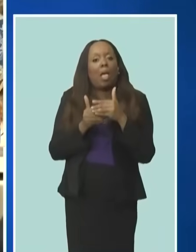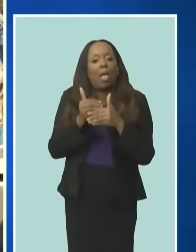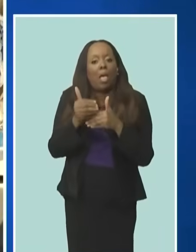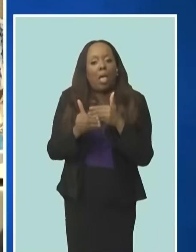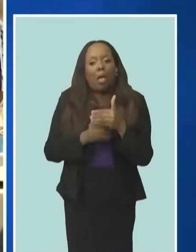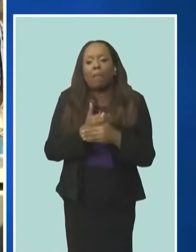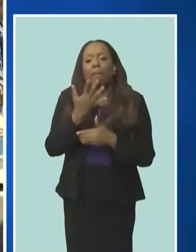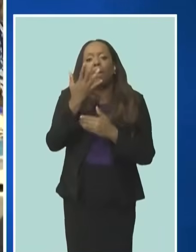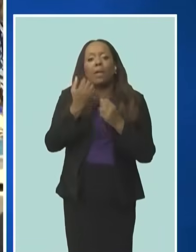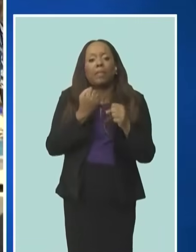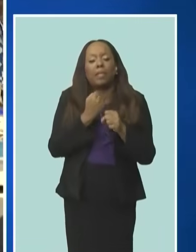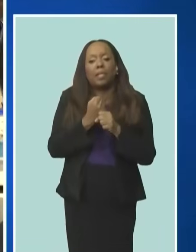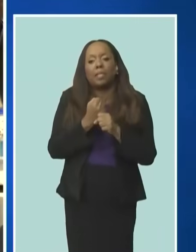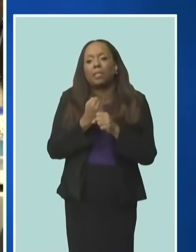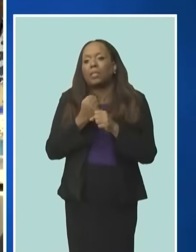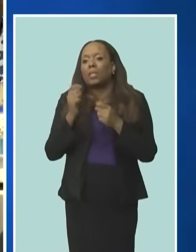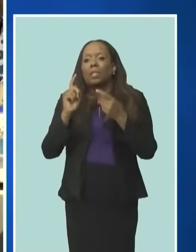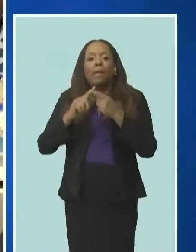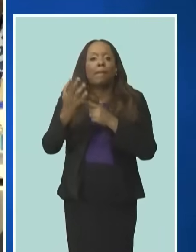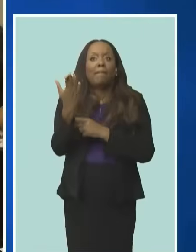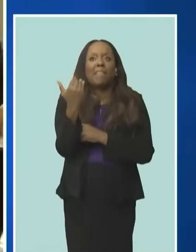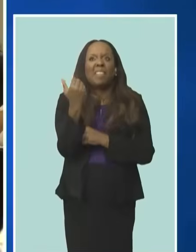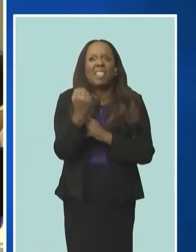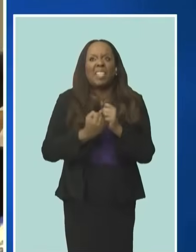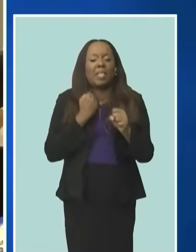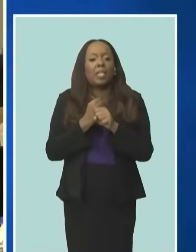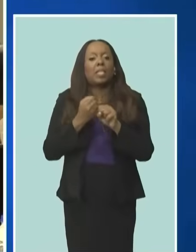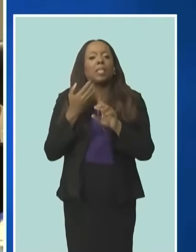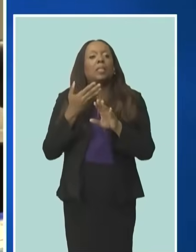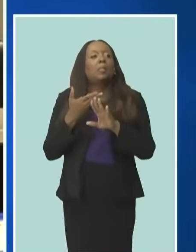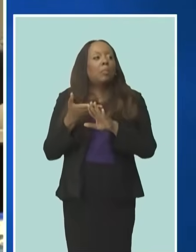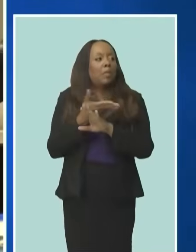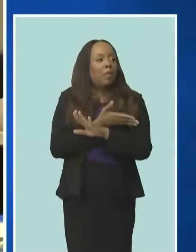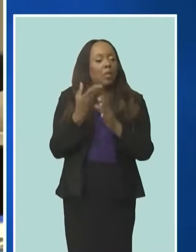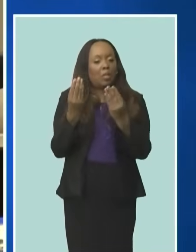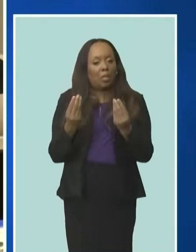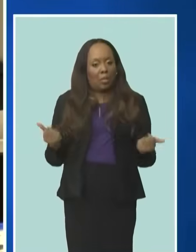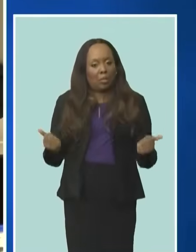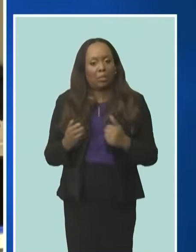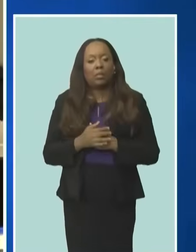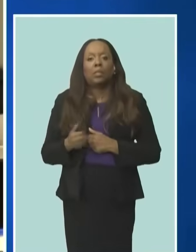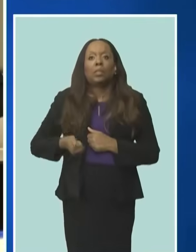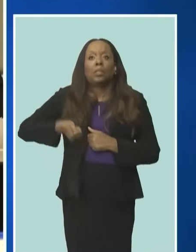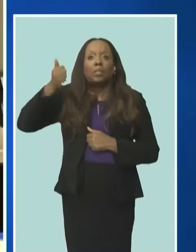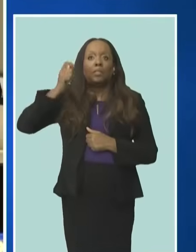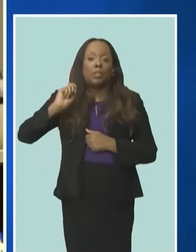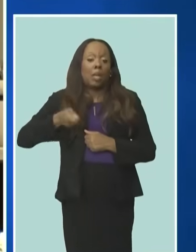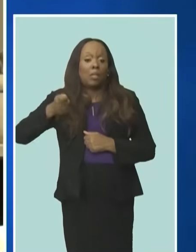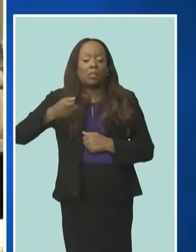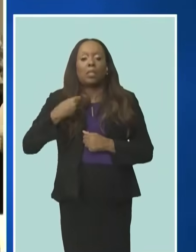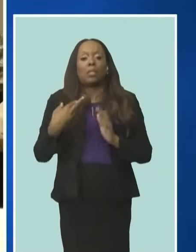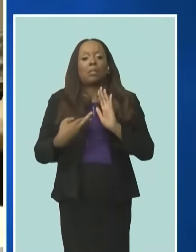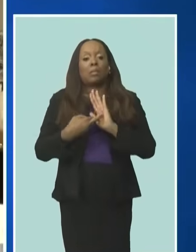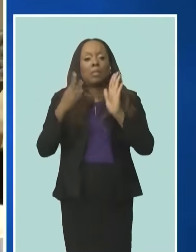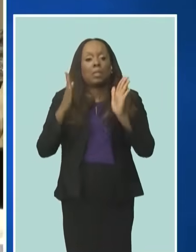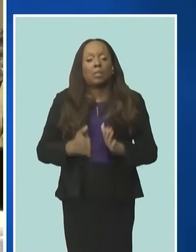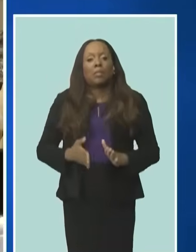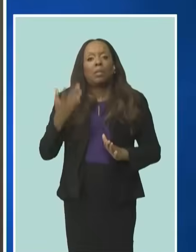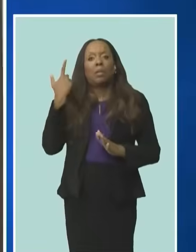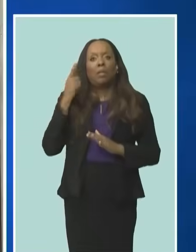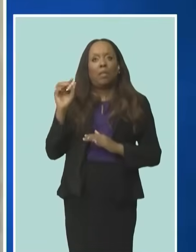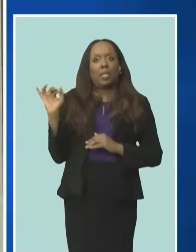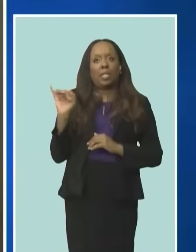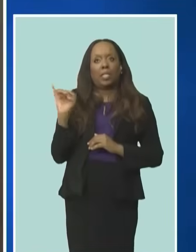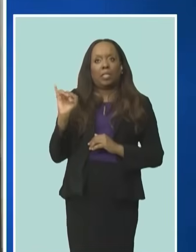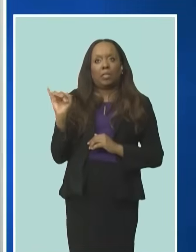15 years to be settled. And the Chief Justice, Bar Association, and the representative body for the